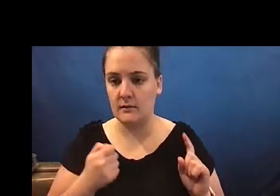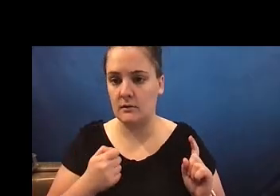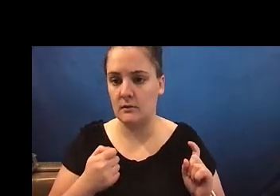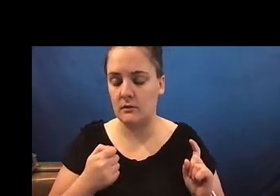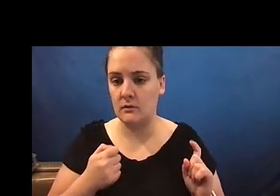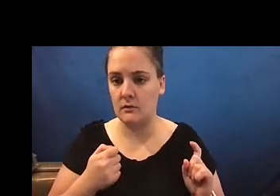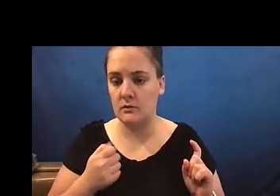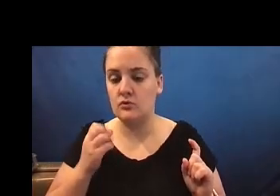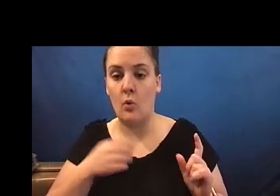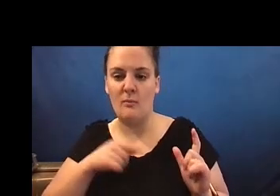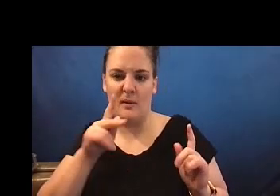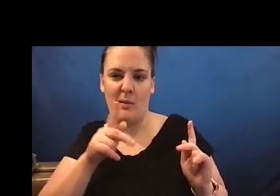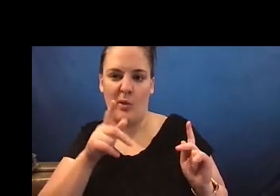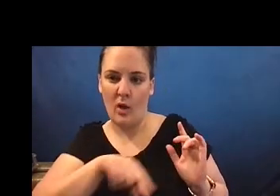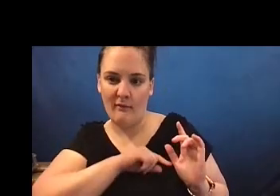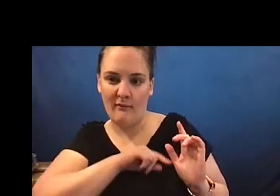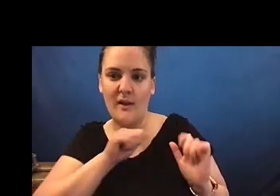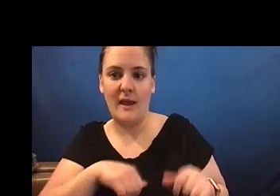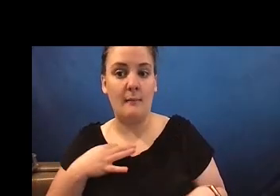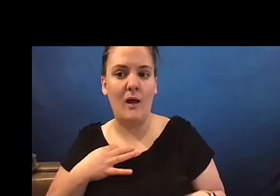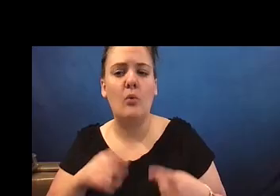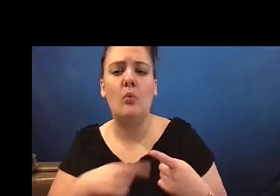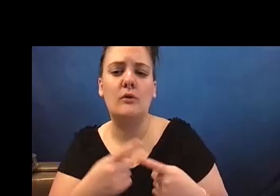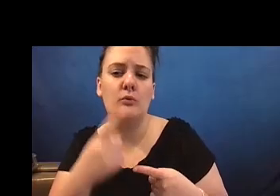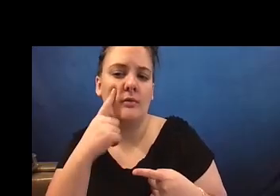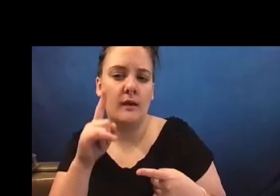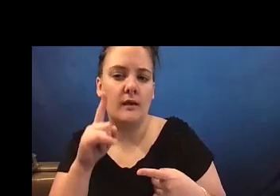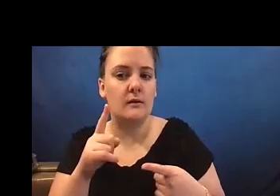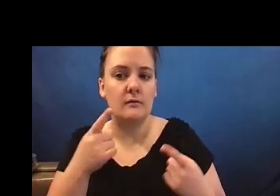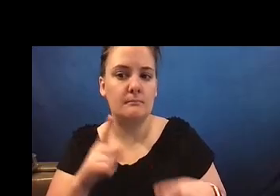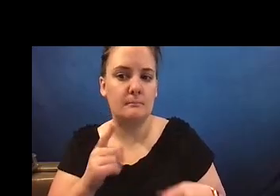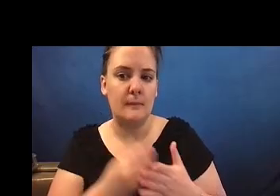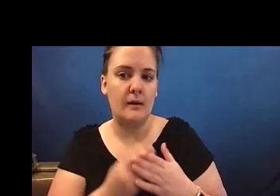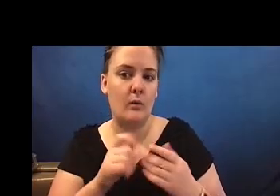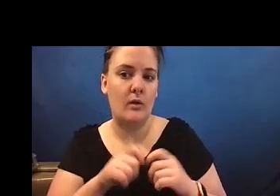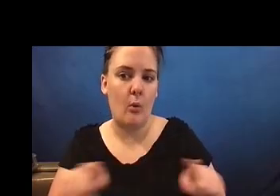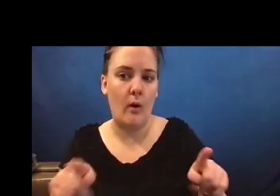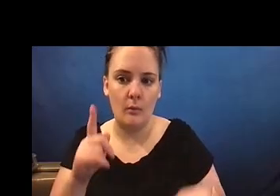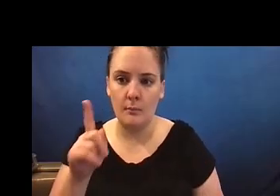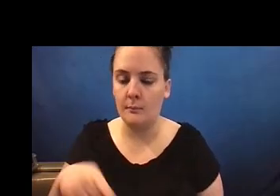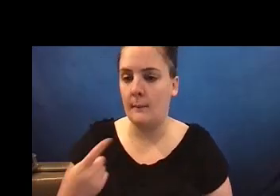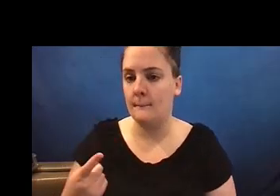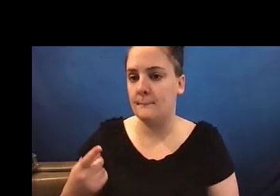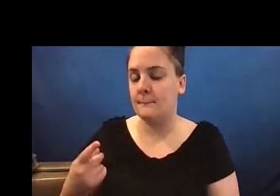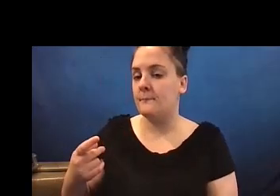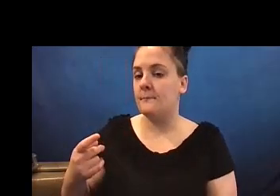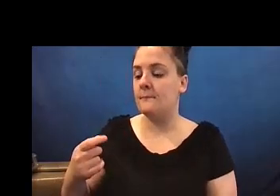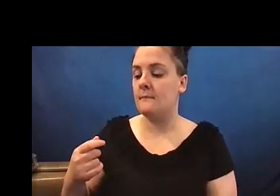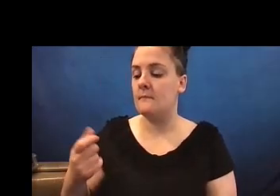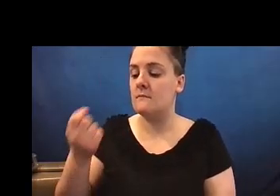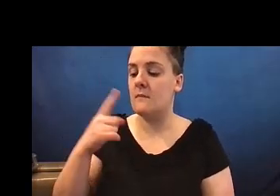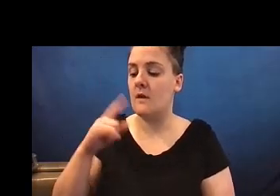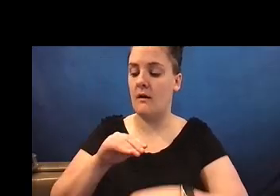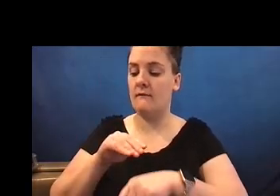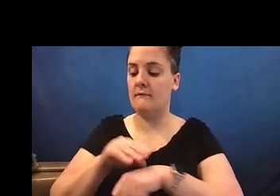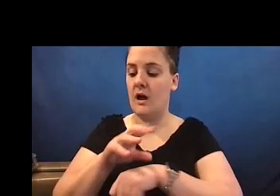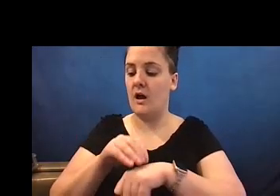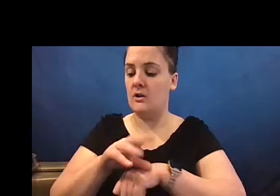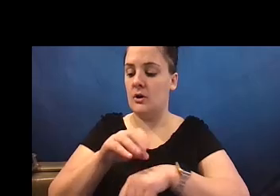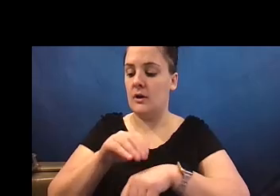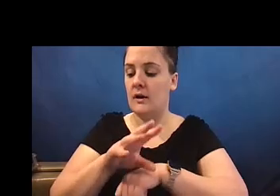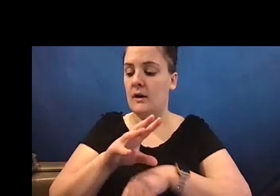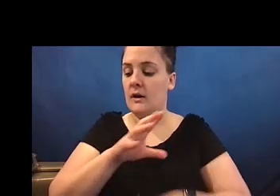eligible recipients can start to apply? And what's the timing you think money will start going out? Sure. So the advisory committee applications